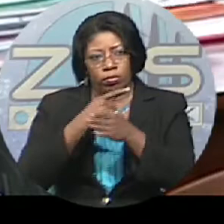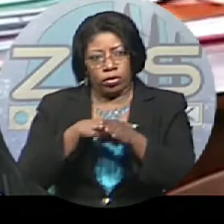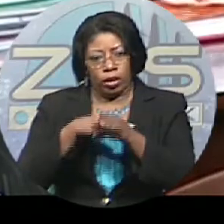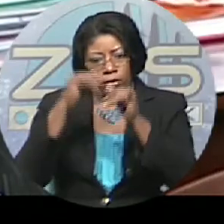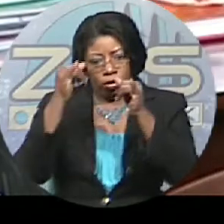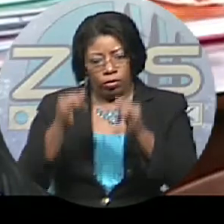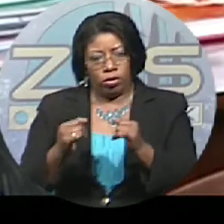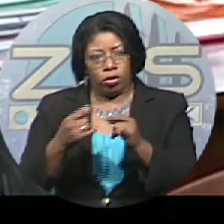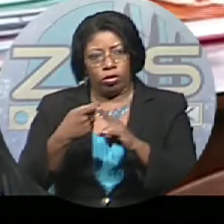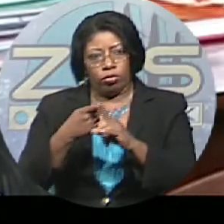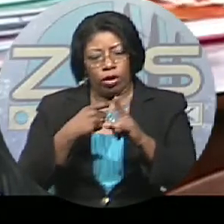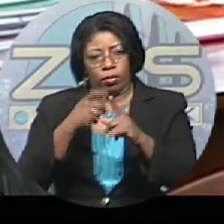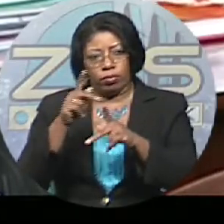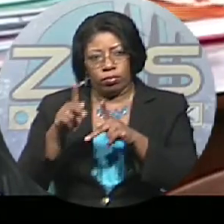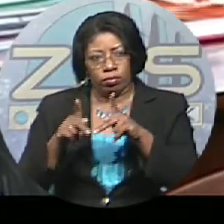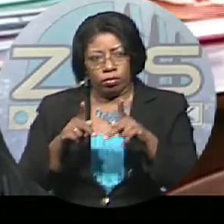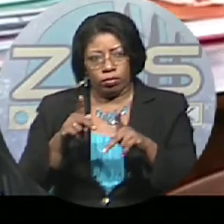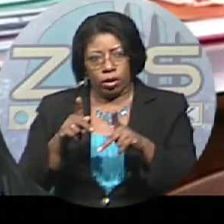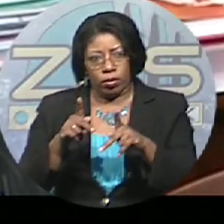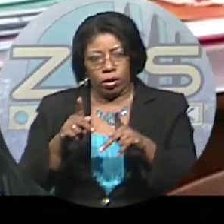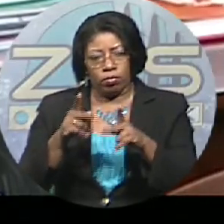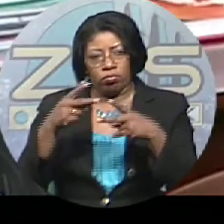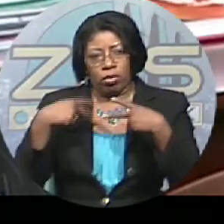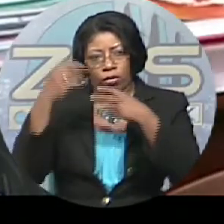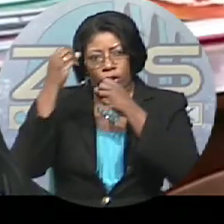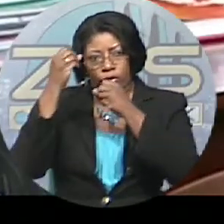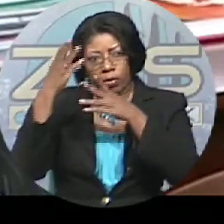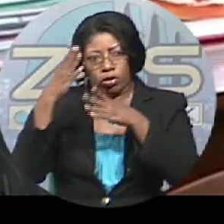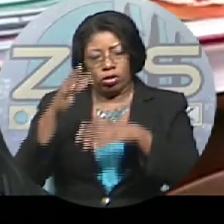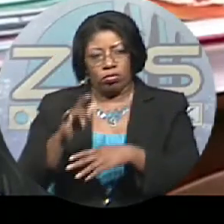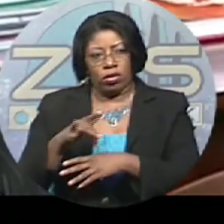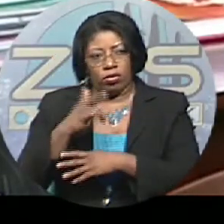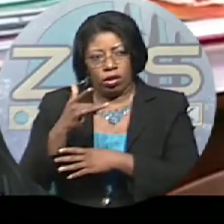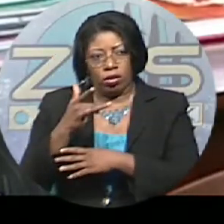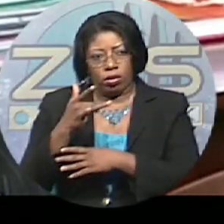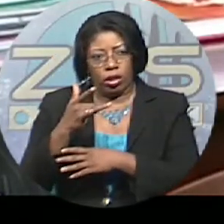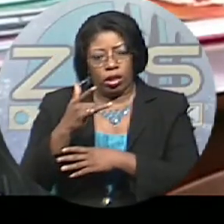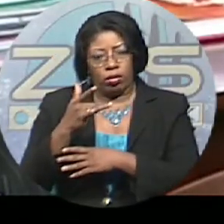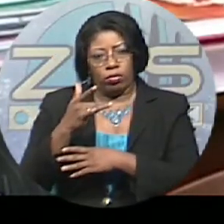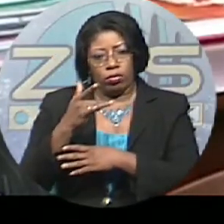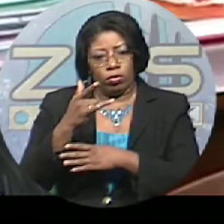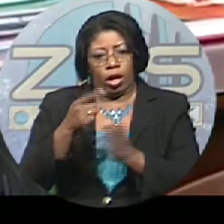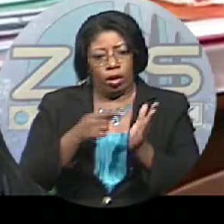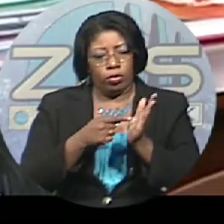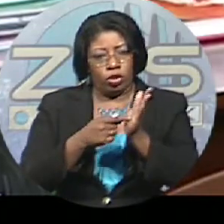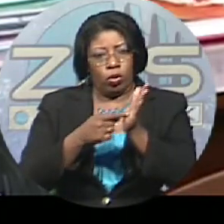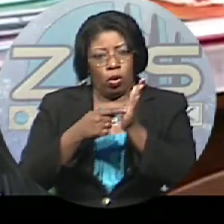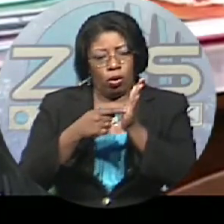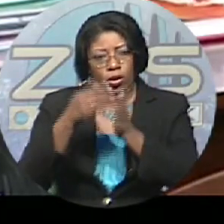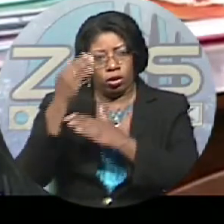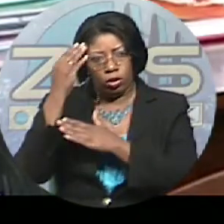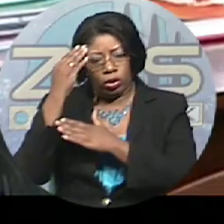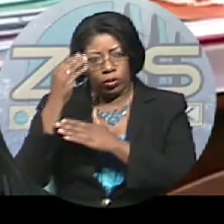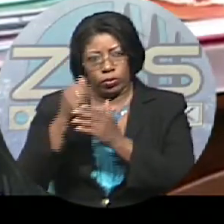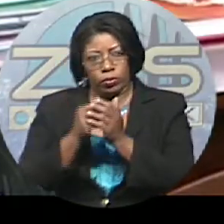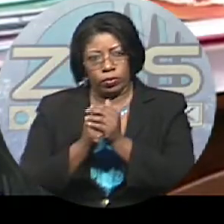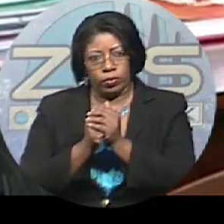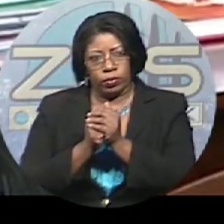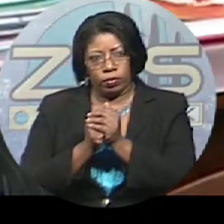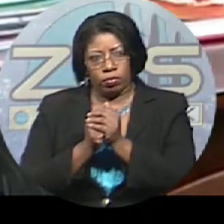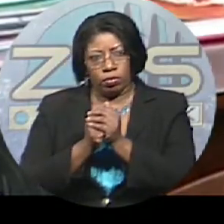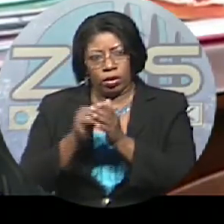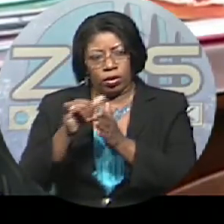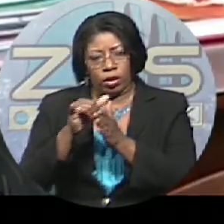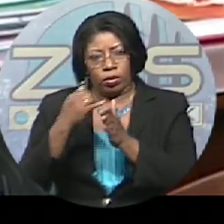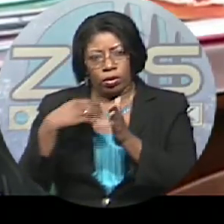individuals from the public feel, have information, but they feel that if they were to reveal it, and this goes across the criminal